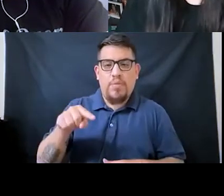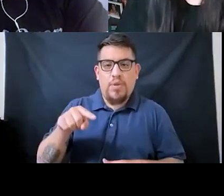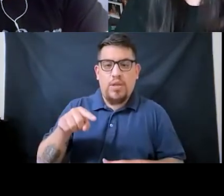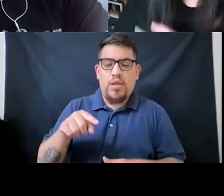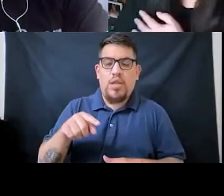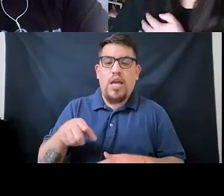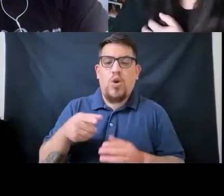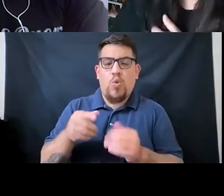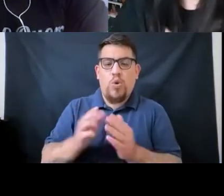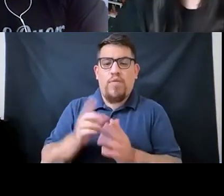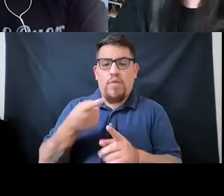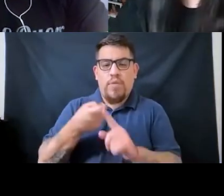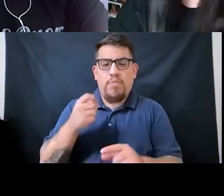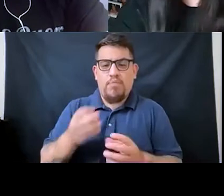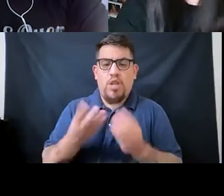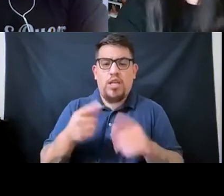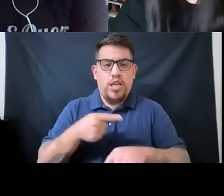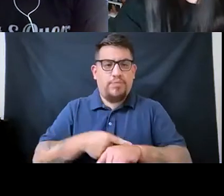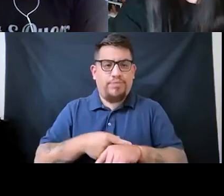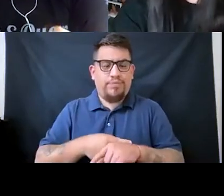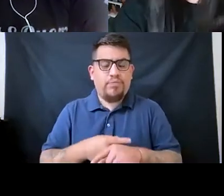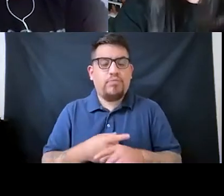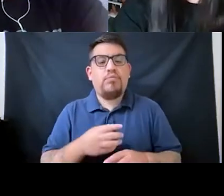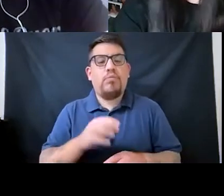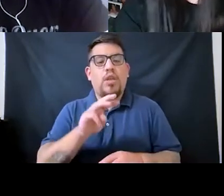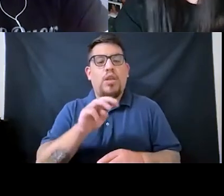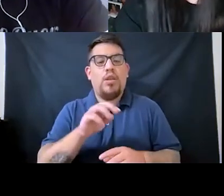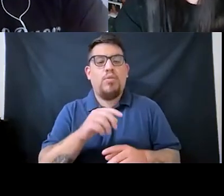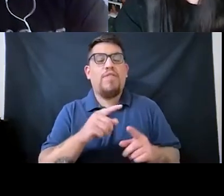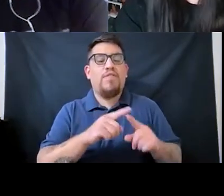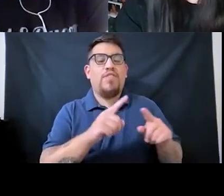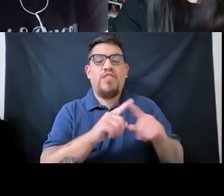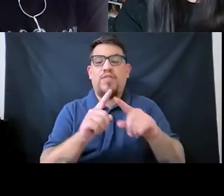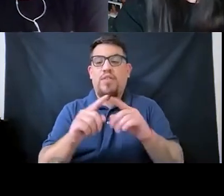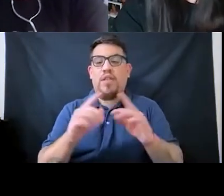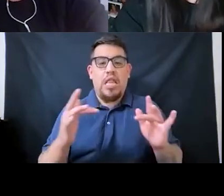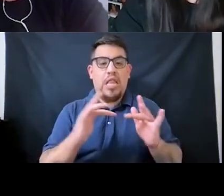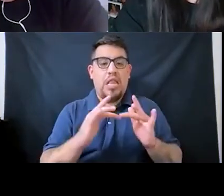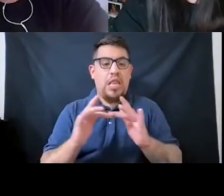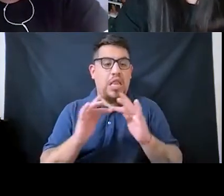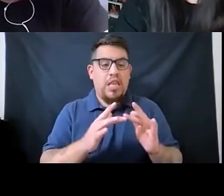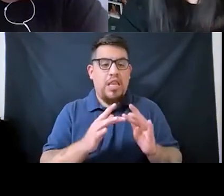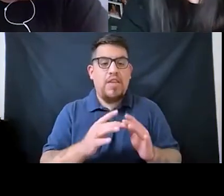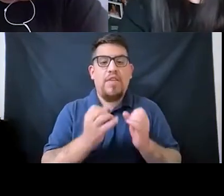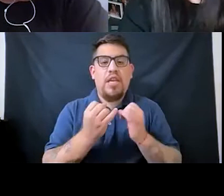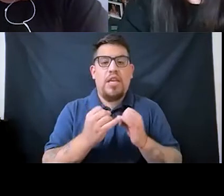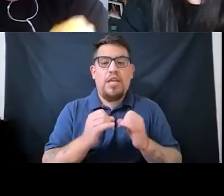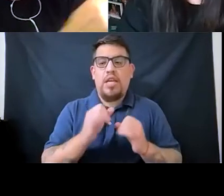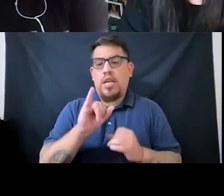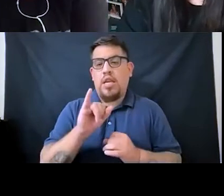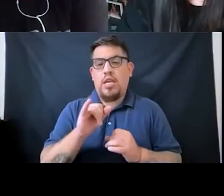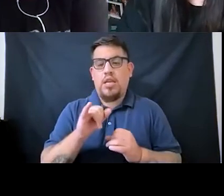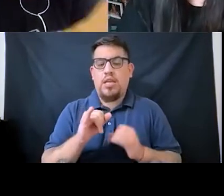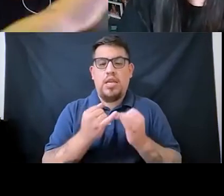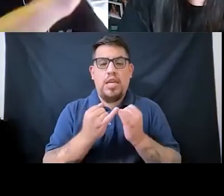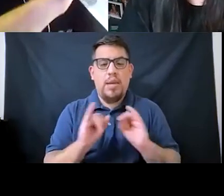them too. So we have a bunch of links to independent bookstores, and not just Amazon and